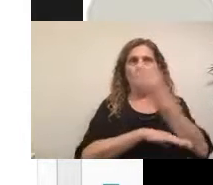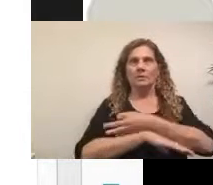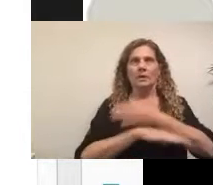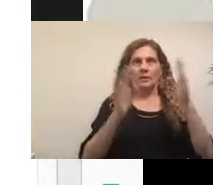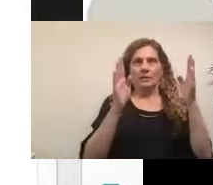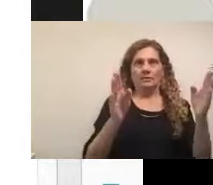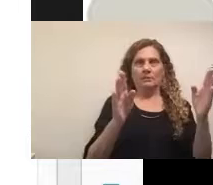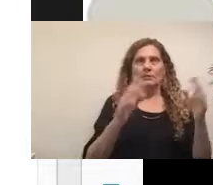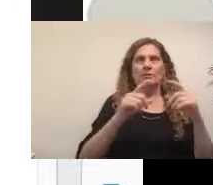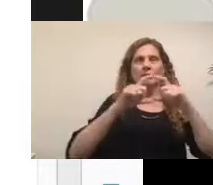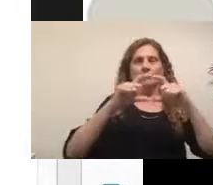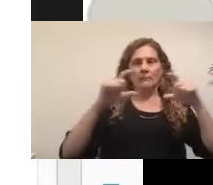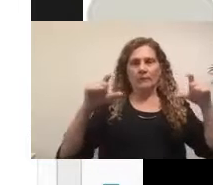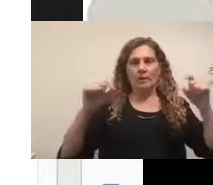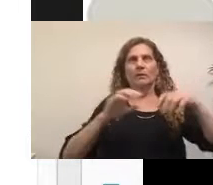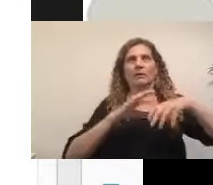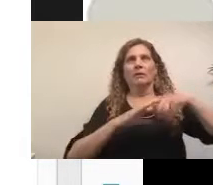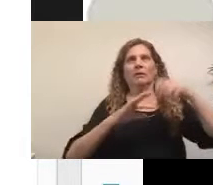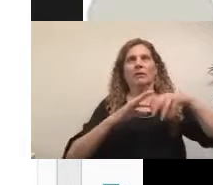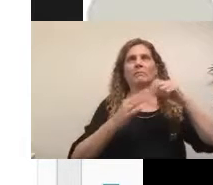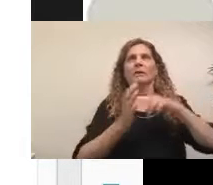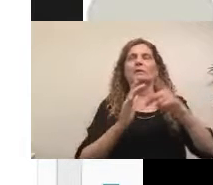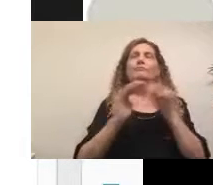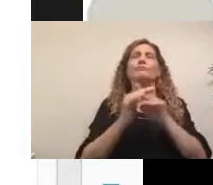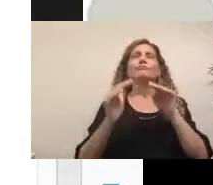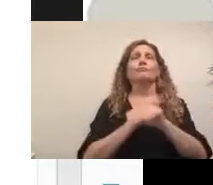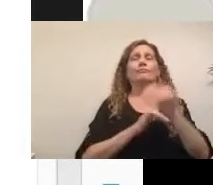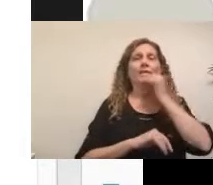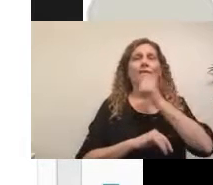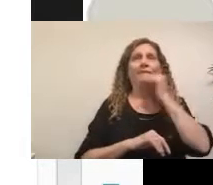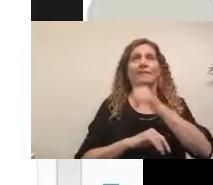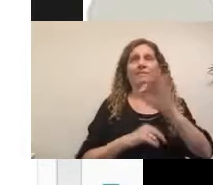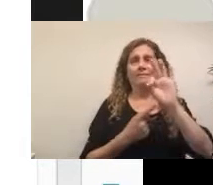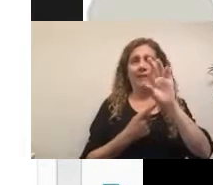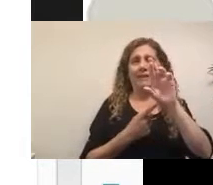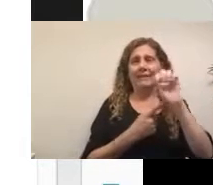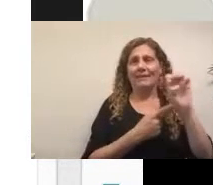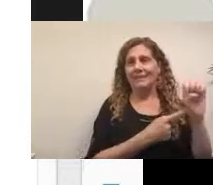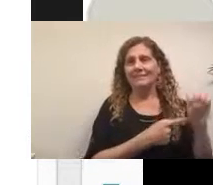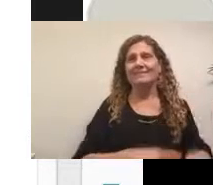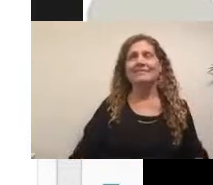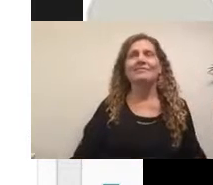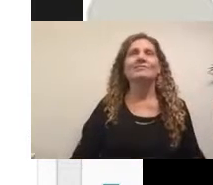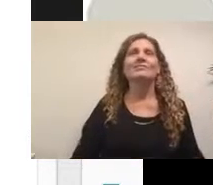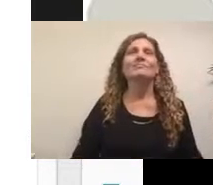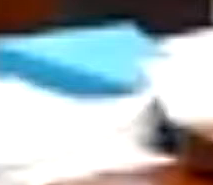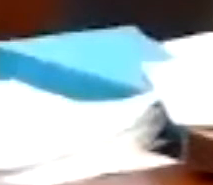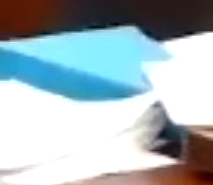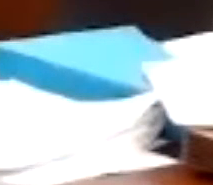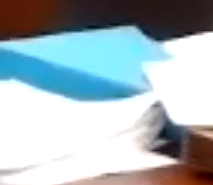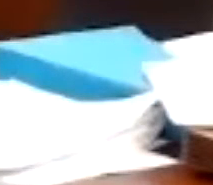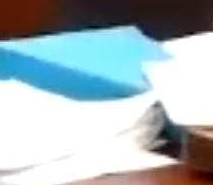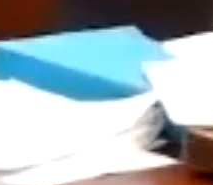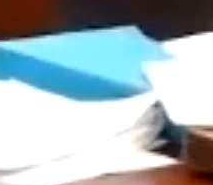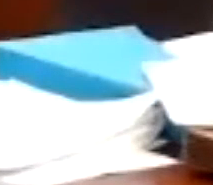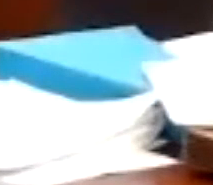merchandise package. The winner will be chosen on Monday, June 28th. The full list of mobile vaccination clinics can be found at